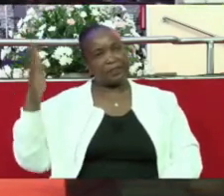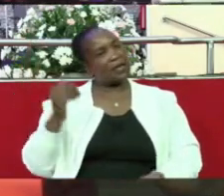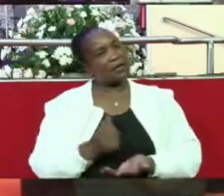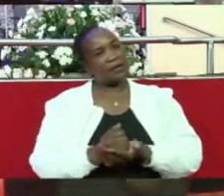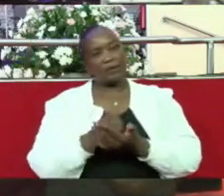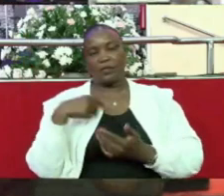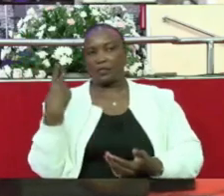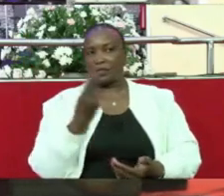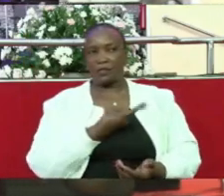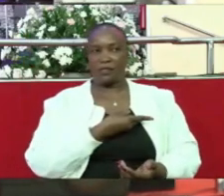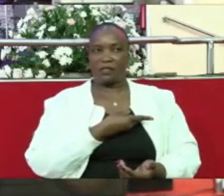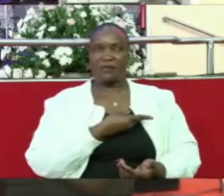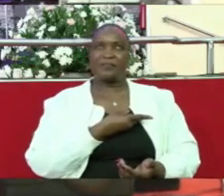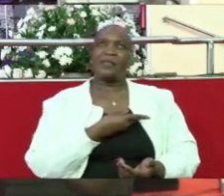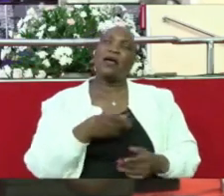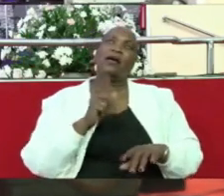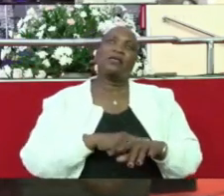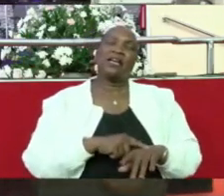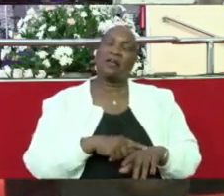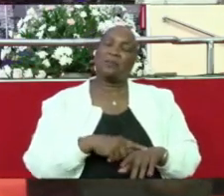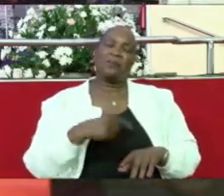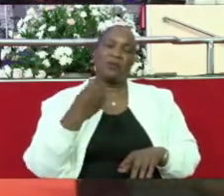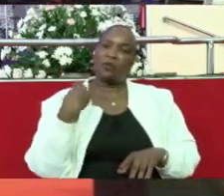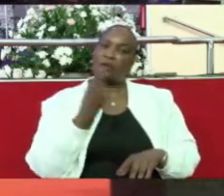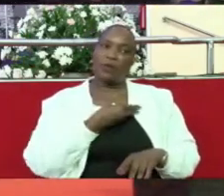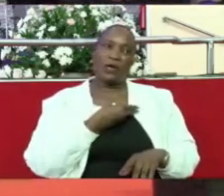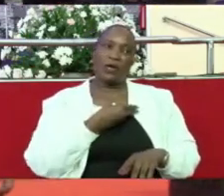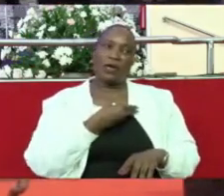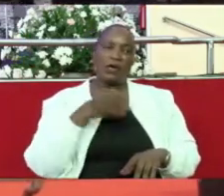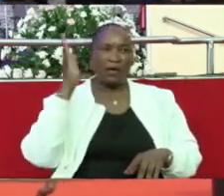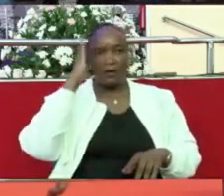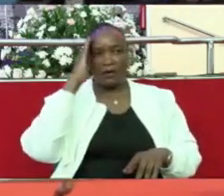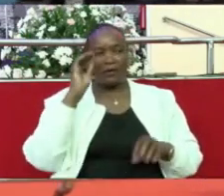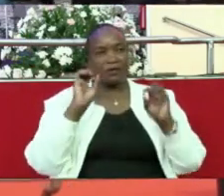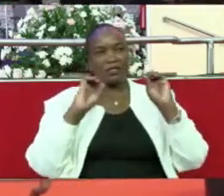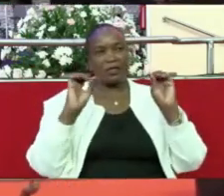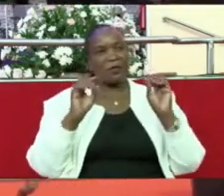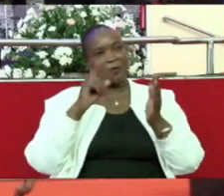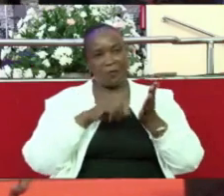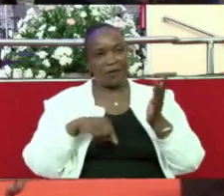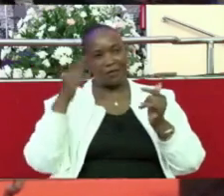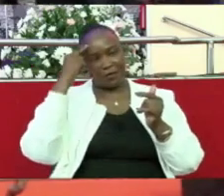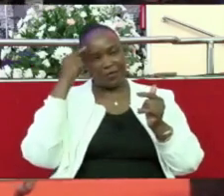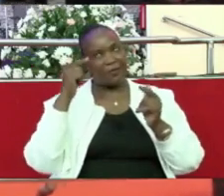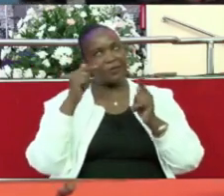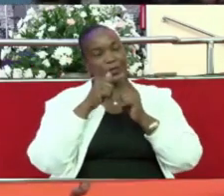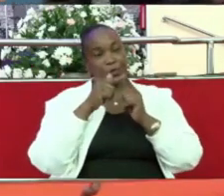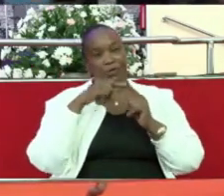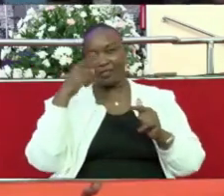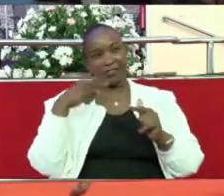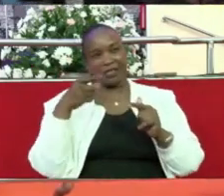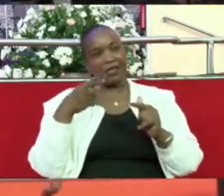kufanya, the grace of God tells them to say no. Neema ya Mungu inawafunza kusema la hasha. Hallelujah. Hallelujah. Because God is